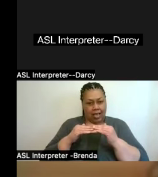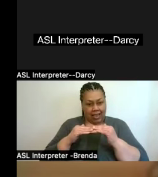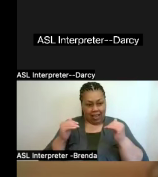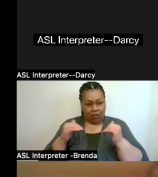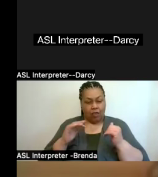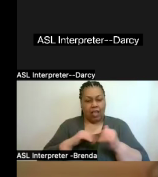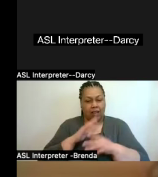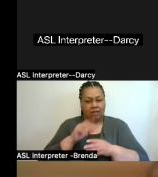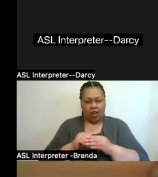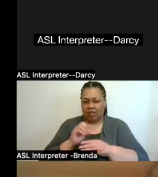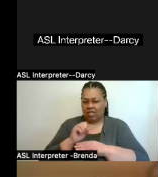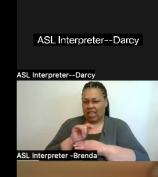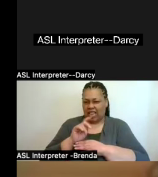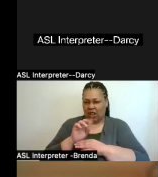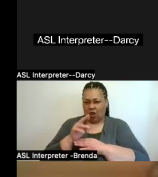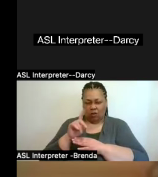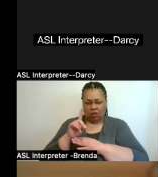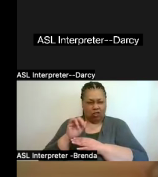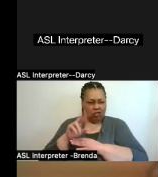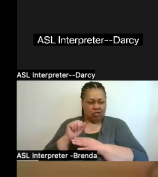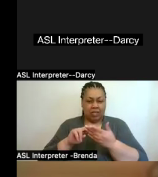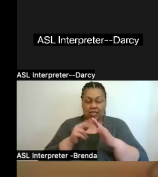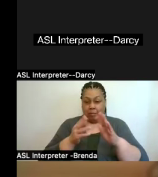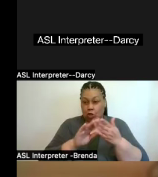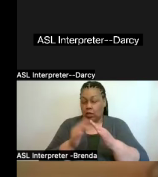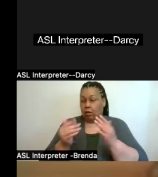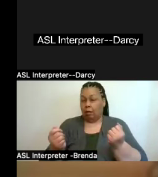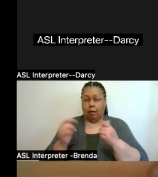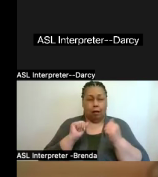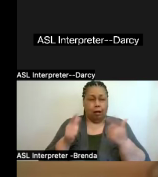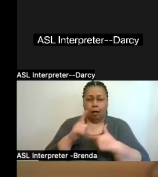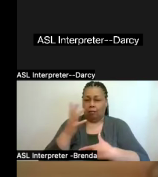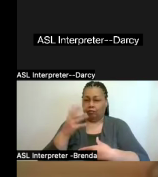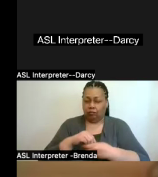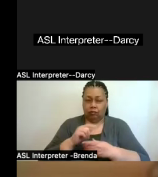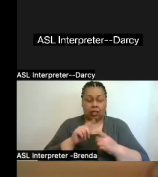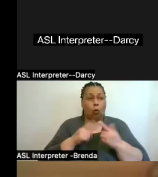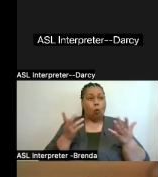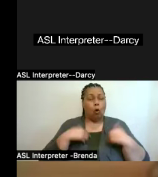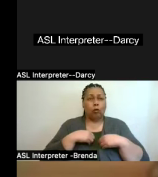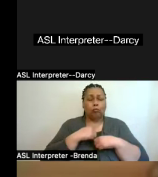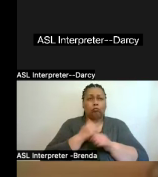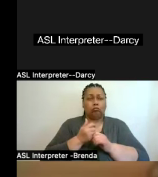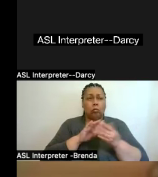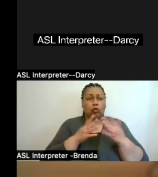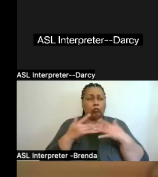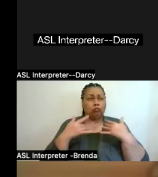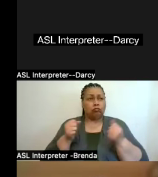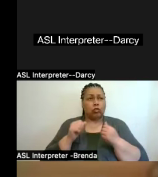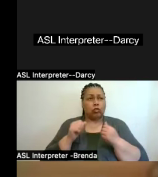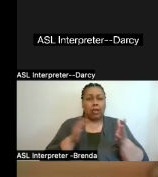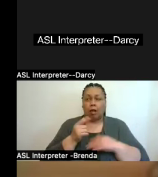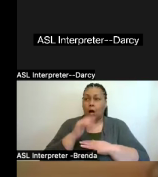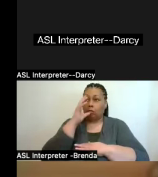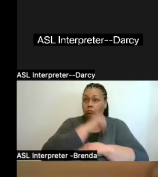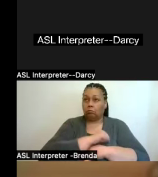the communities. So it goes both ways. You can't start by saying, I'm going to create a community resilience plan and assume that the infrastructure will all of a sudden